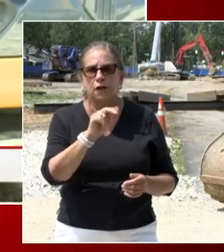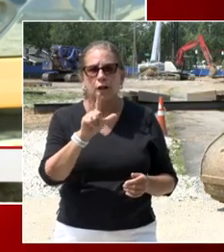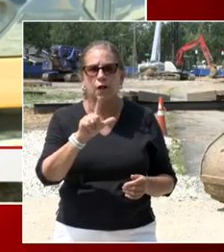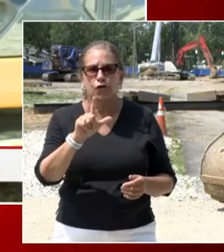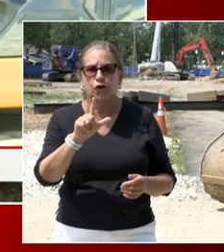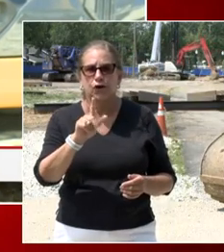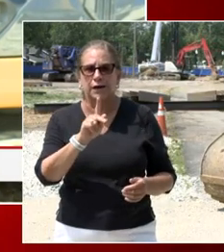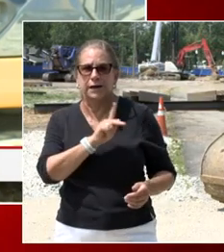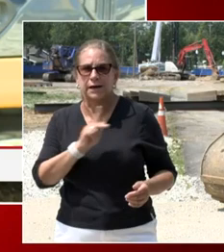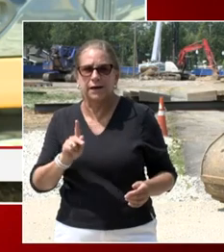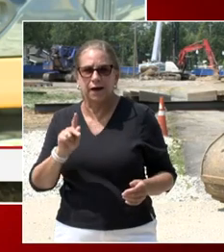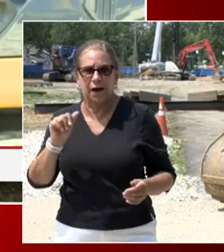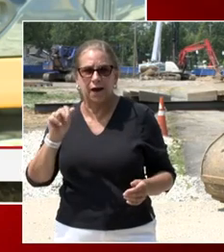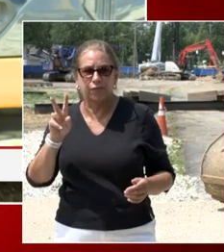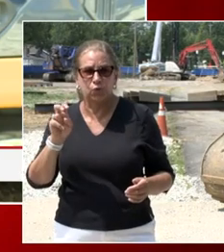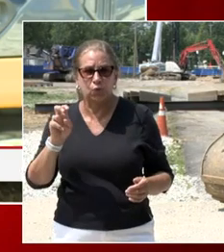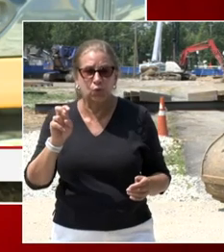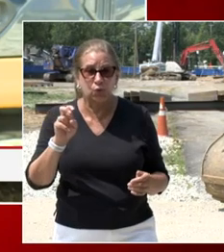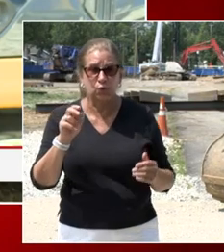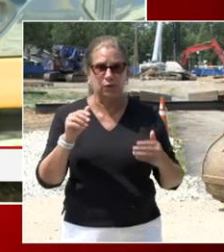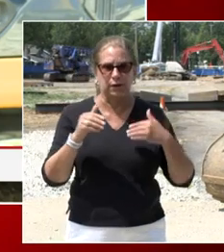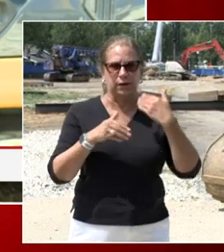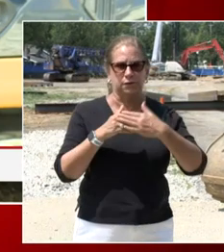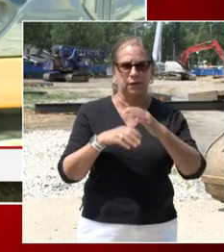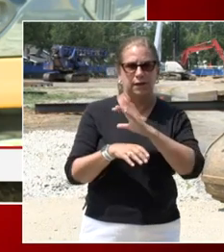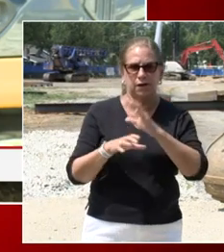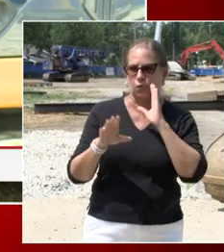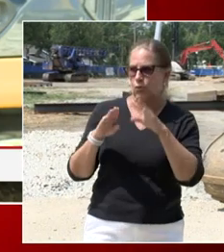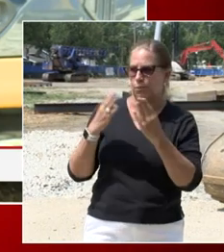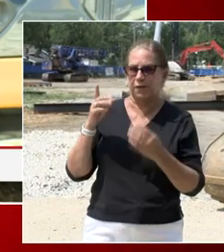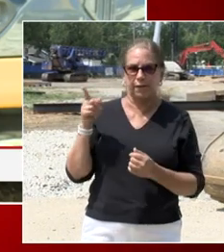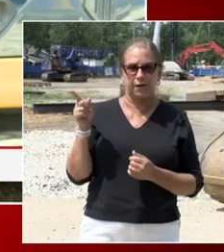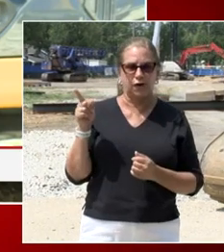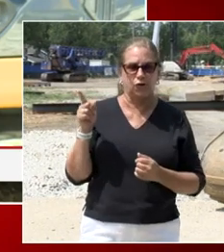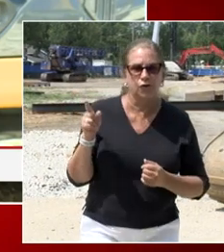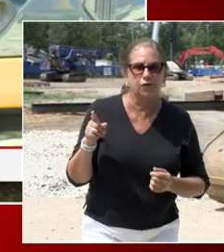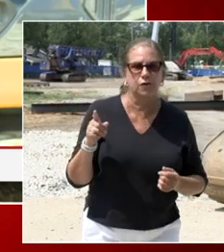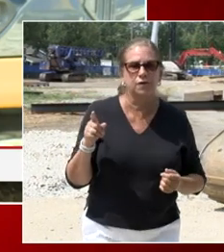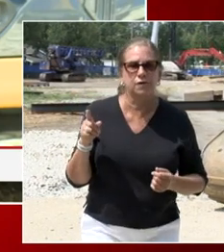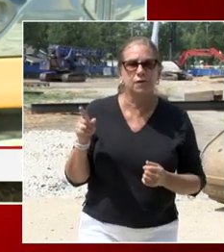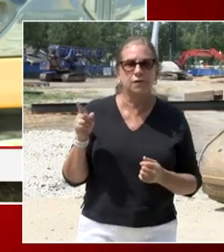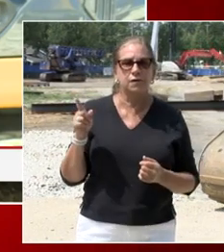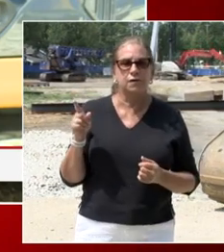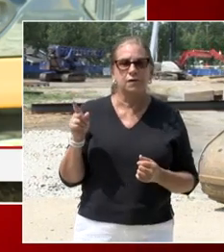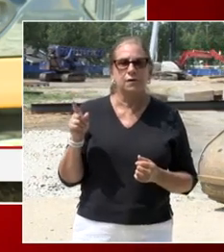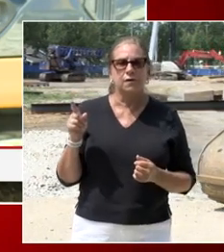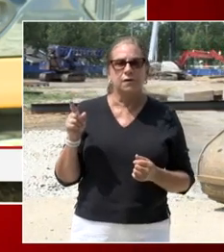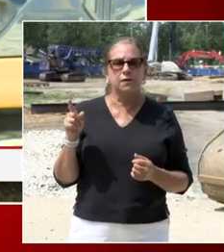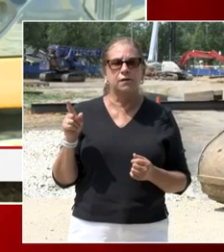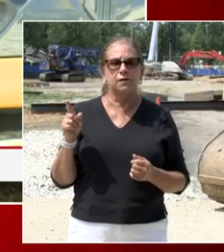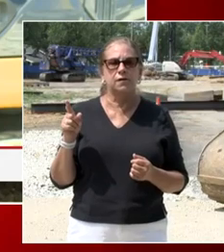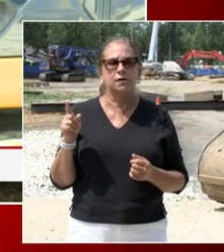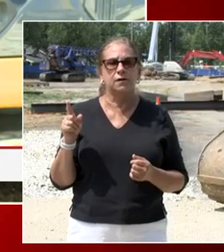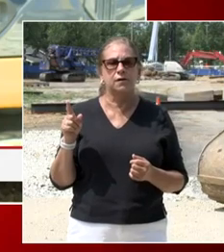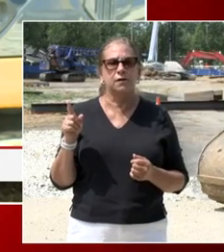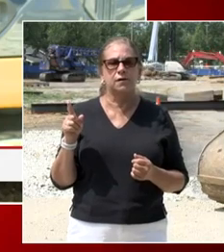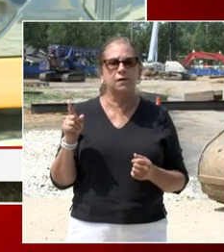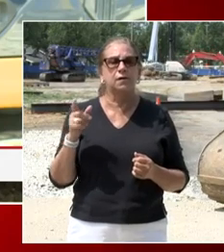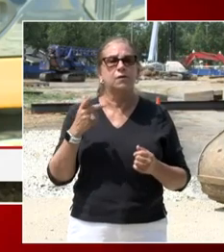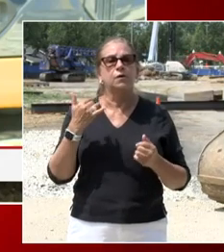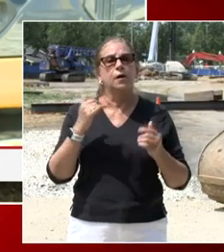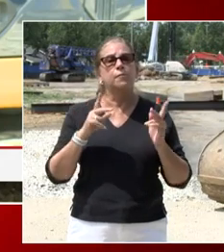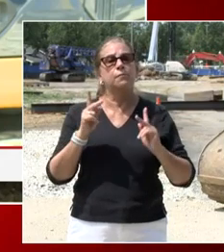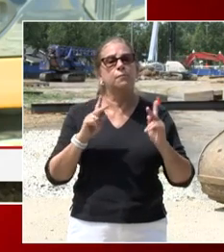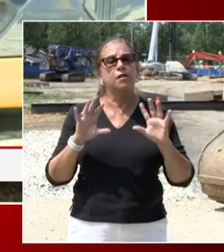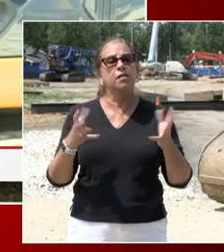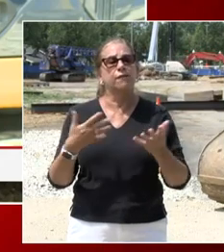that they provide to the most vulnerable populations here in the District of Columbia. In